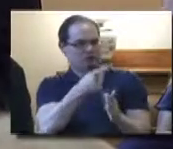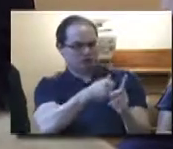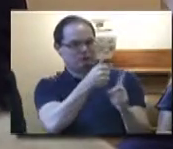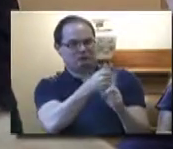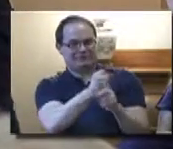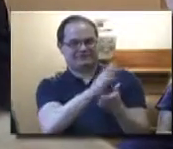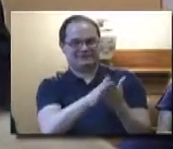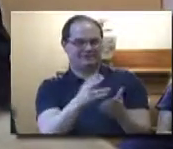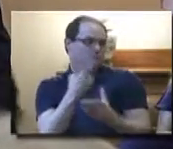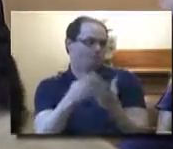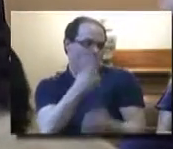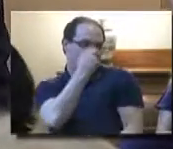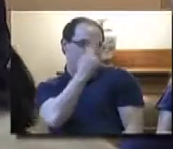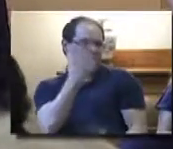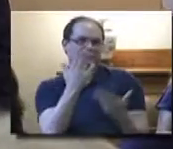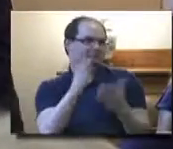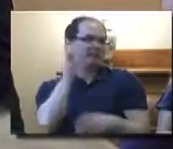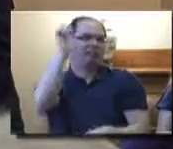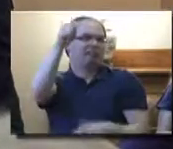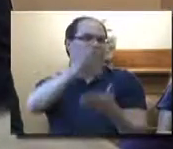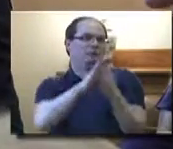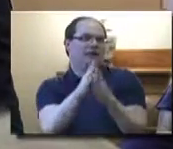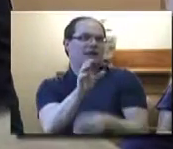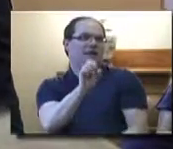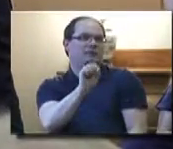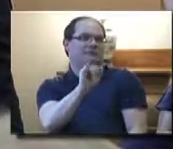They're both Catholic. Maybe they'll be saints someday.